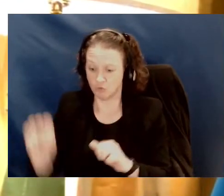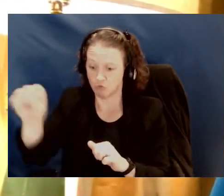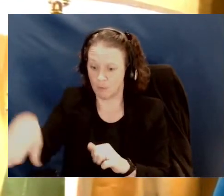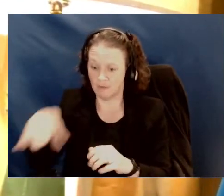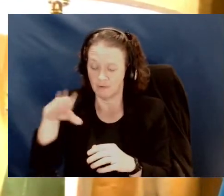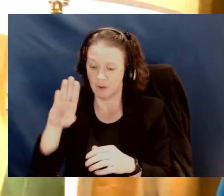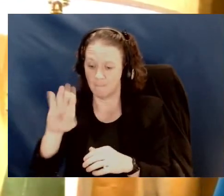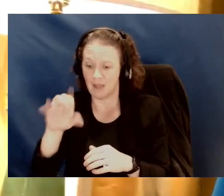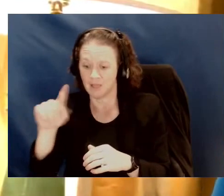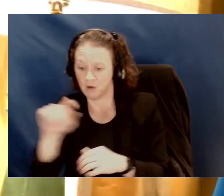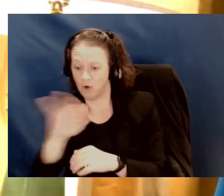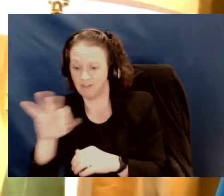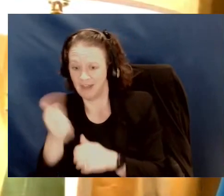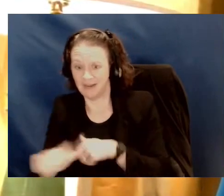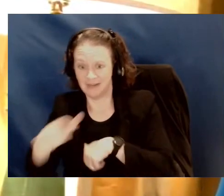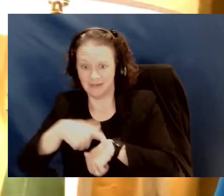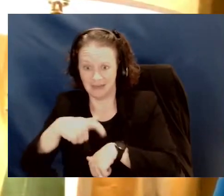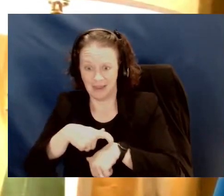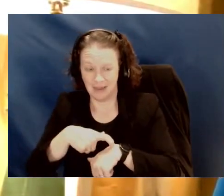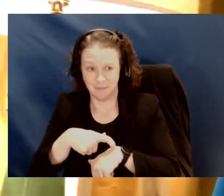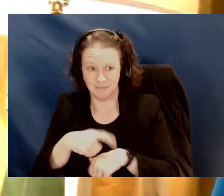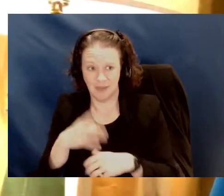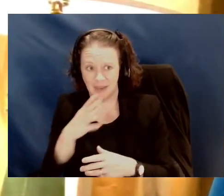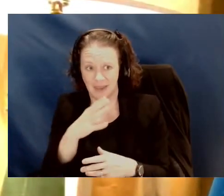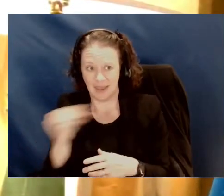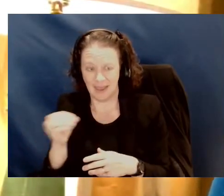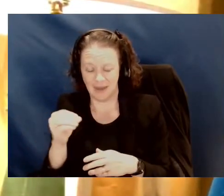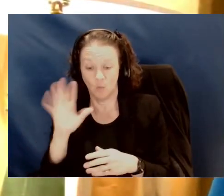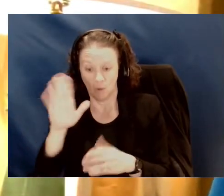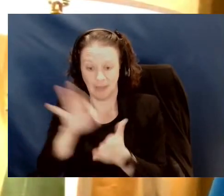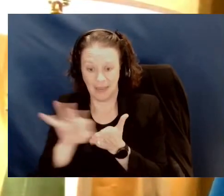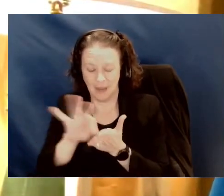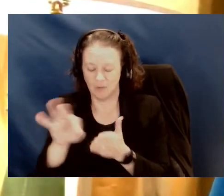not the case. It needs to be in the office on time.